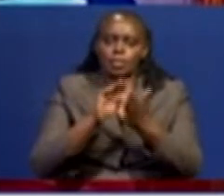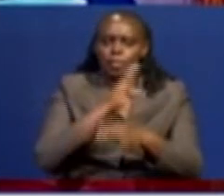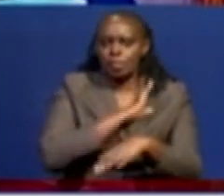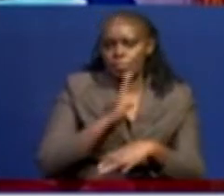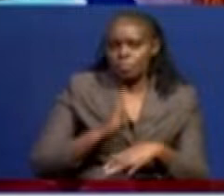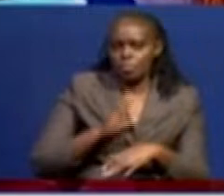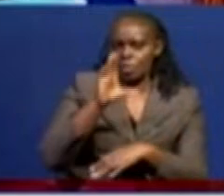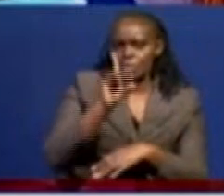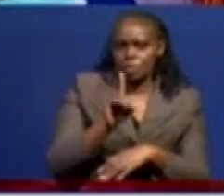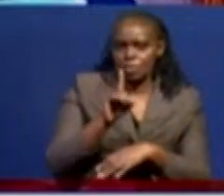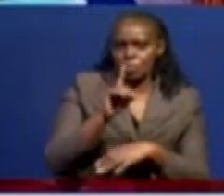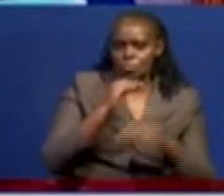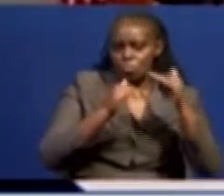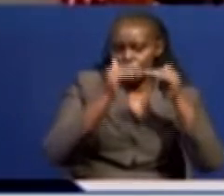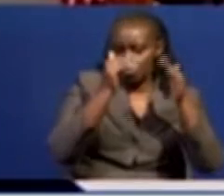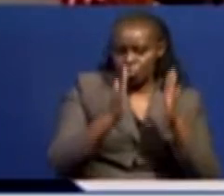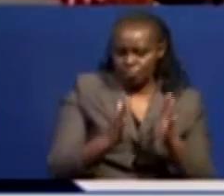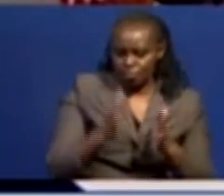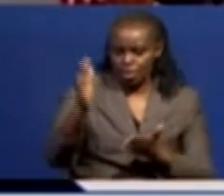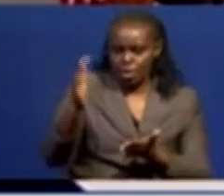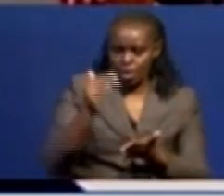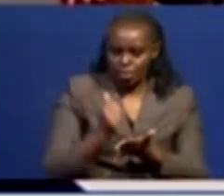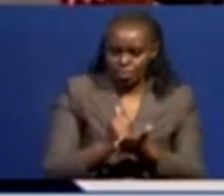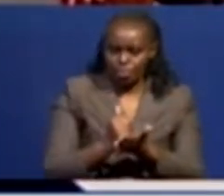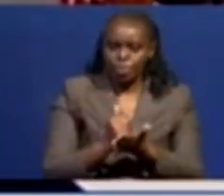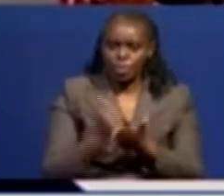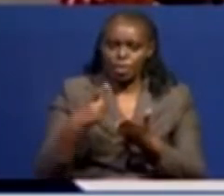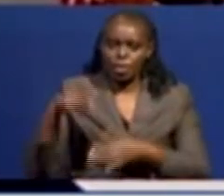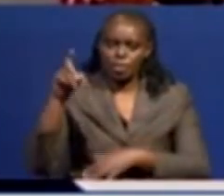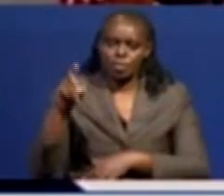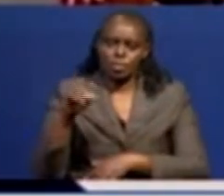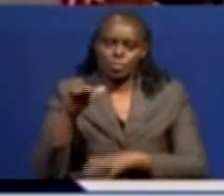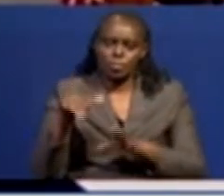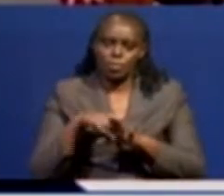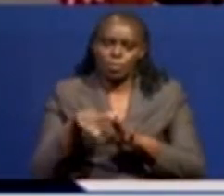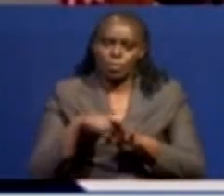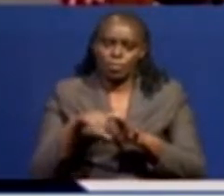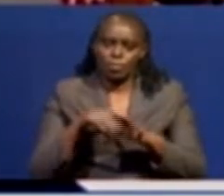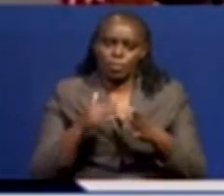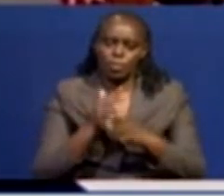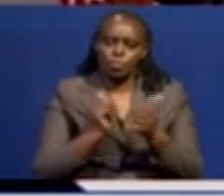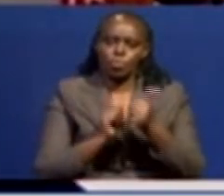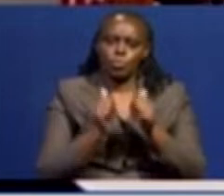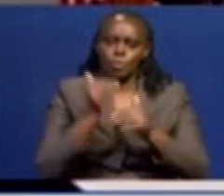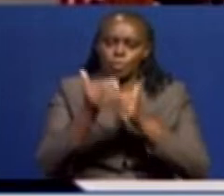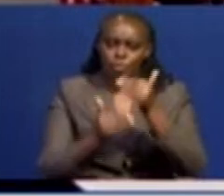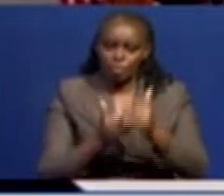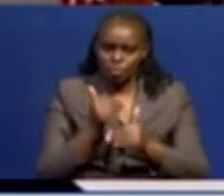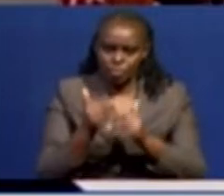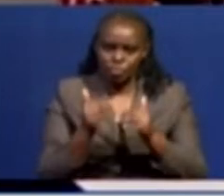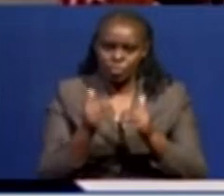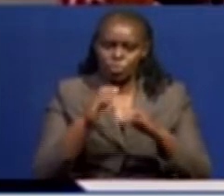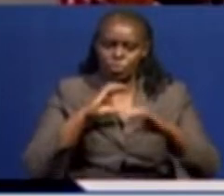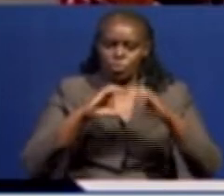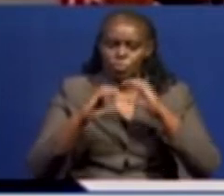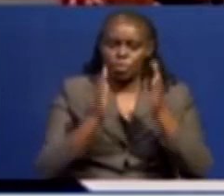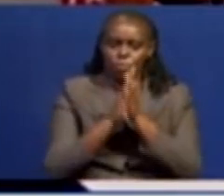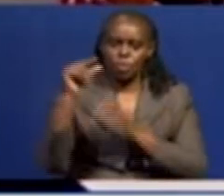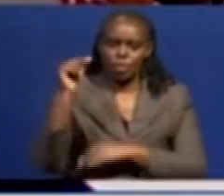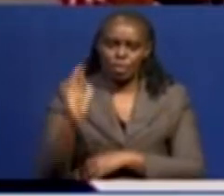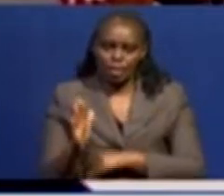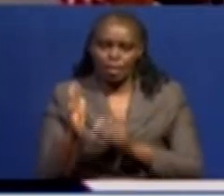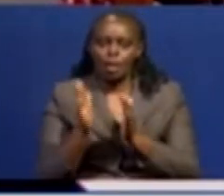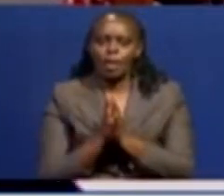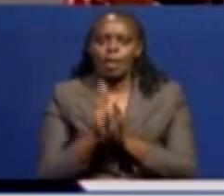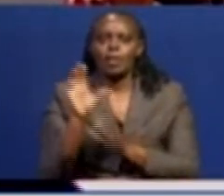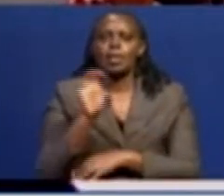board. And D, 2 professionals appointed by the executive member through a competitive process in consultation